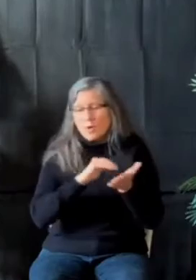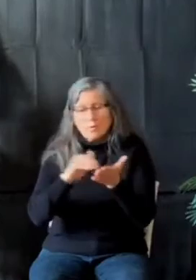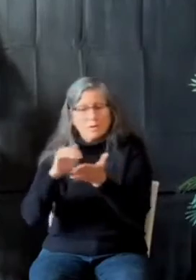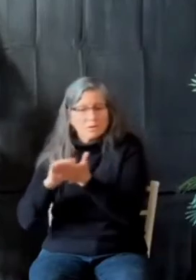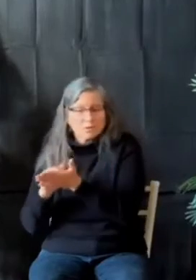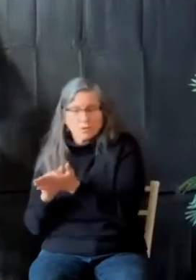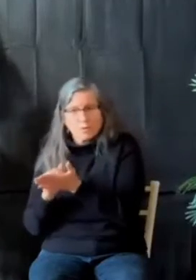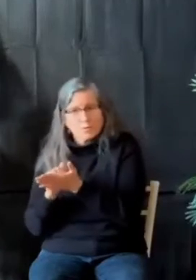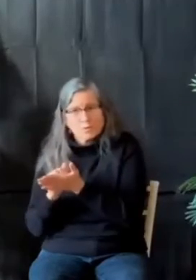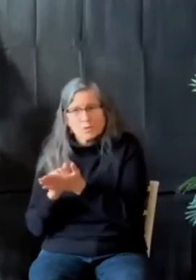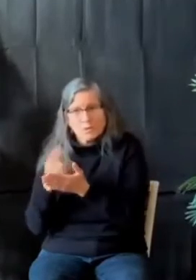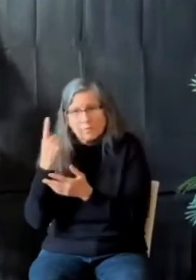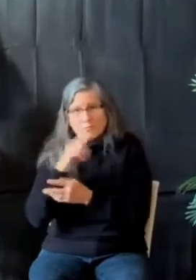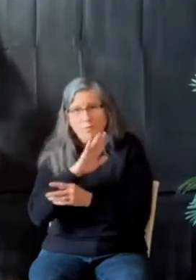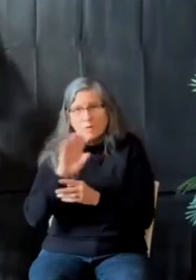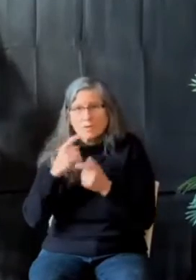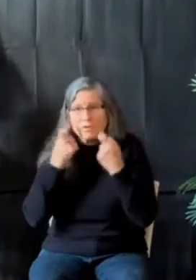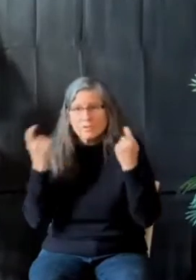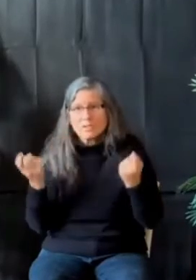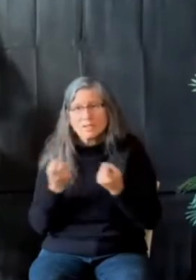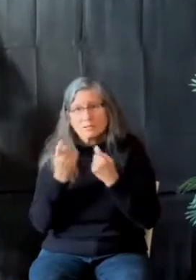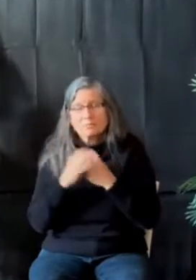excuse for your sin.